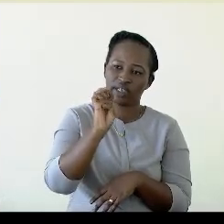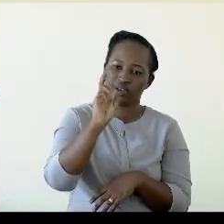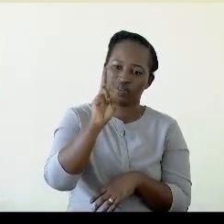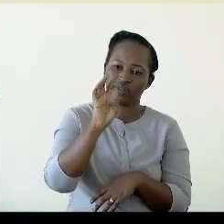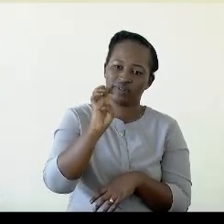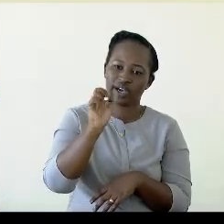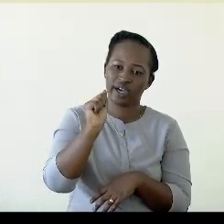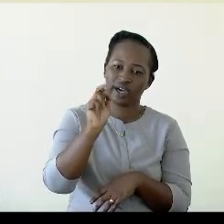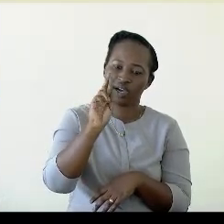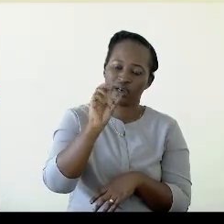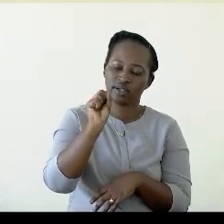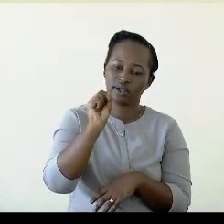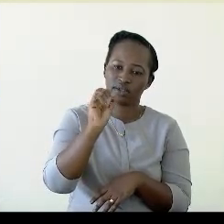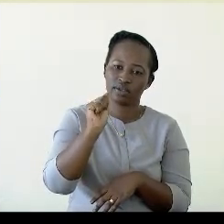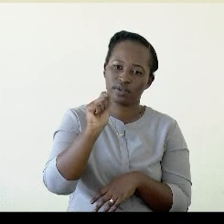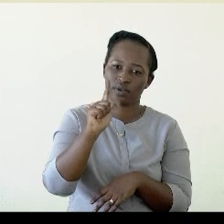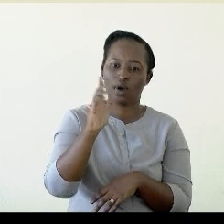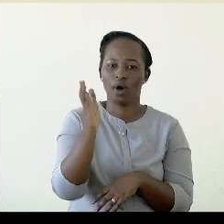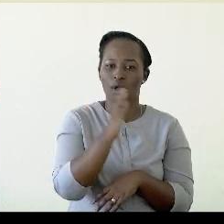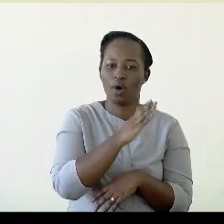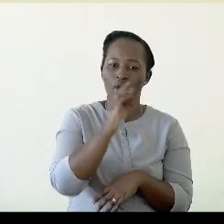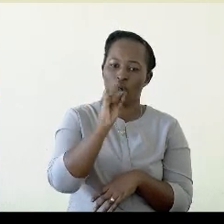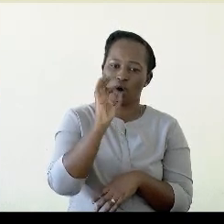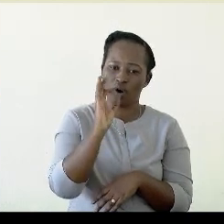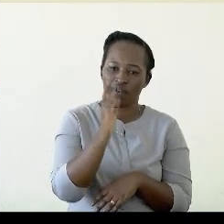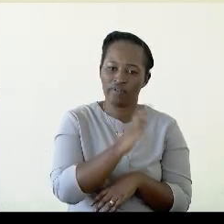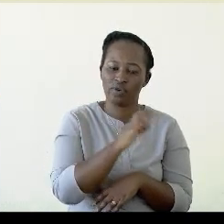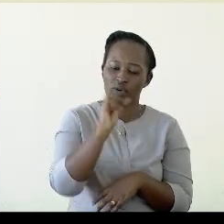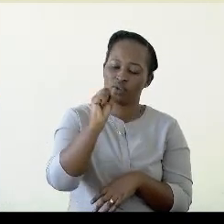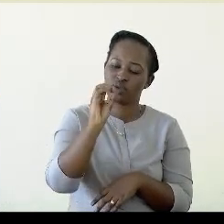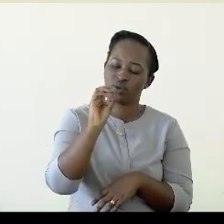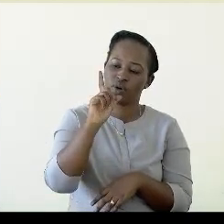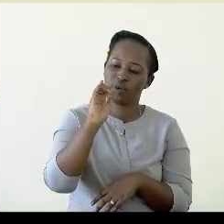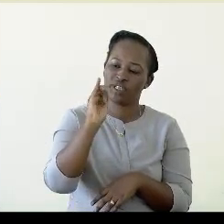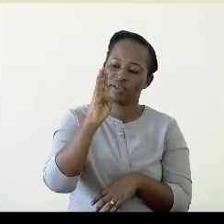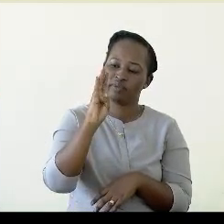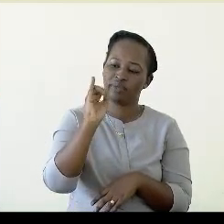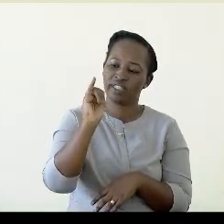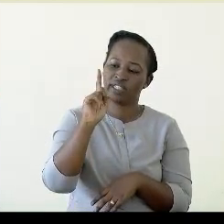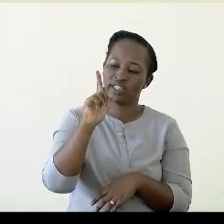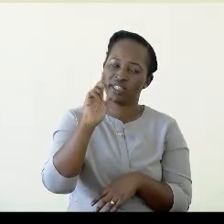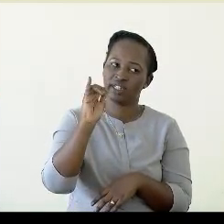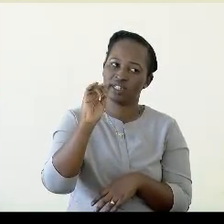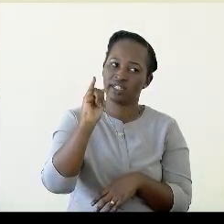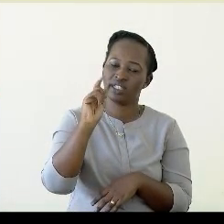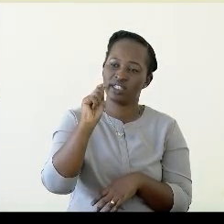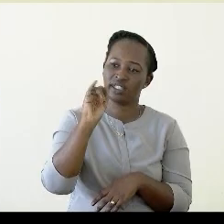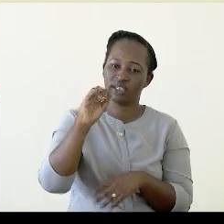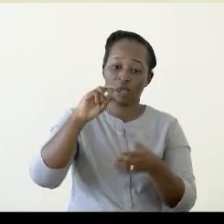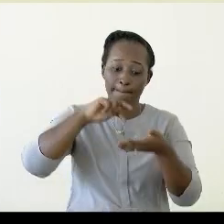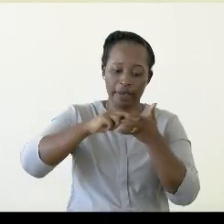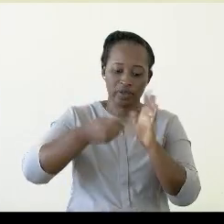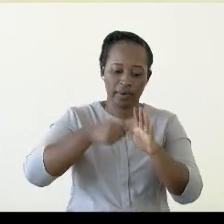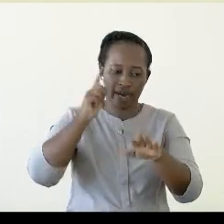Reversal of solubility. Do you remember what it means? When the precipitate starts to form.